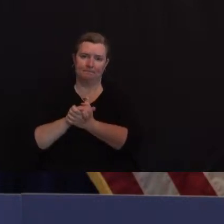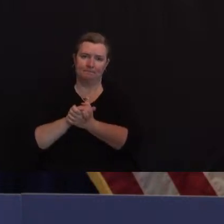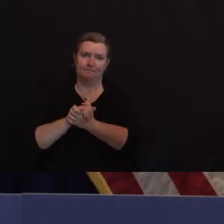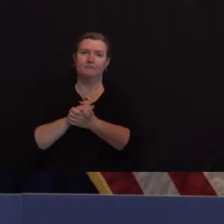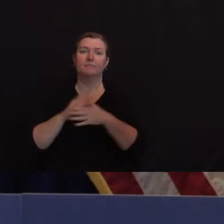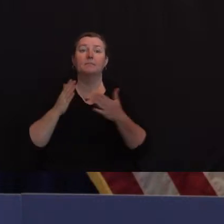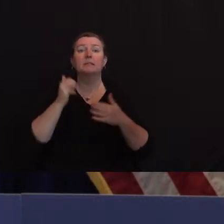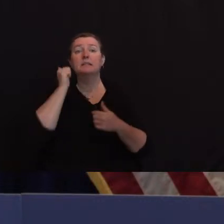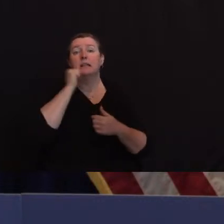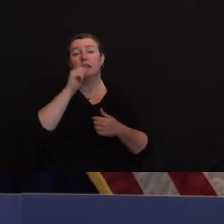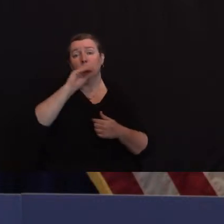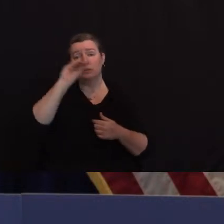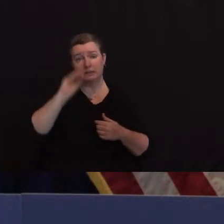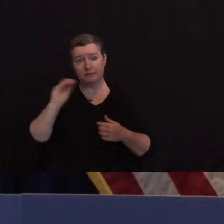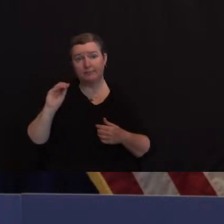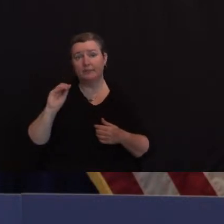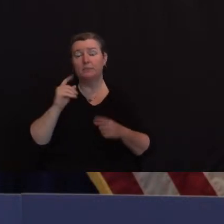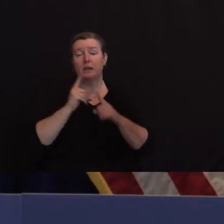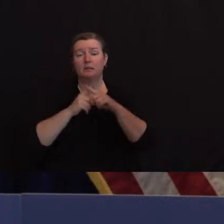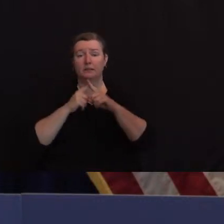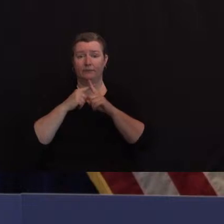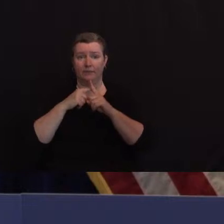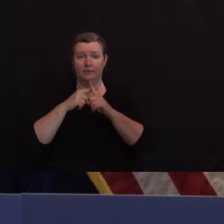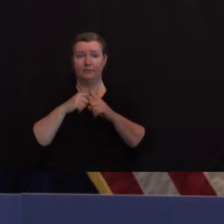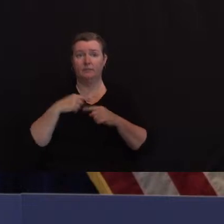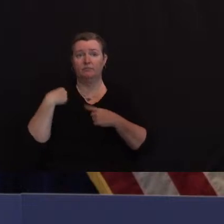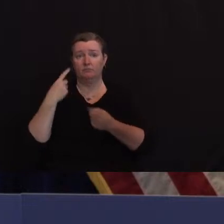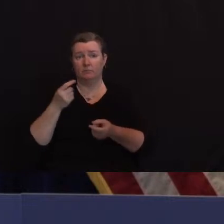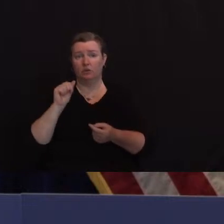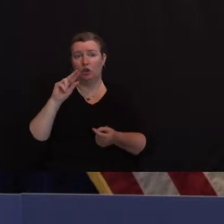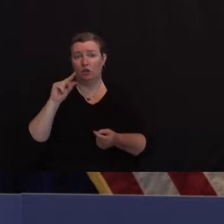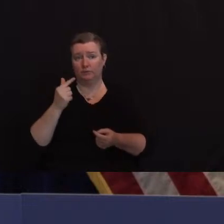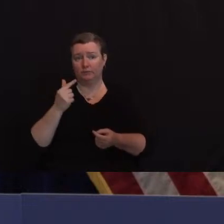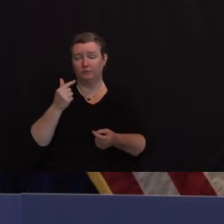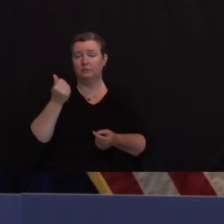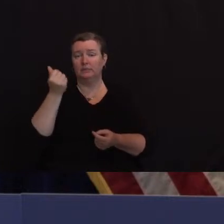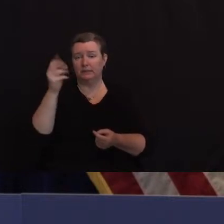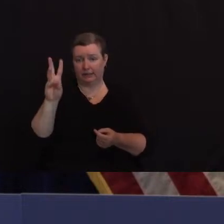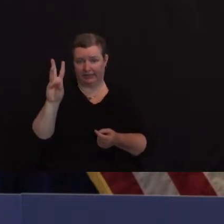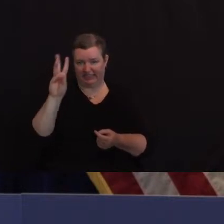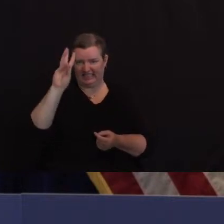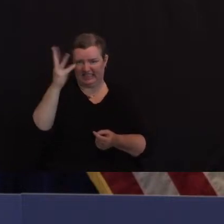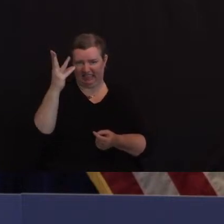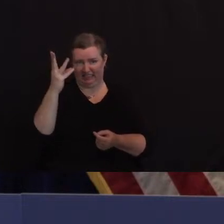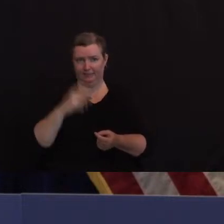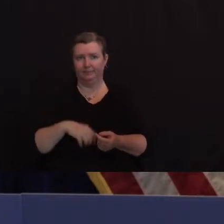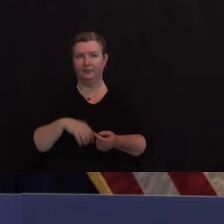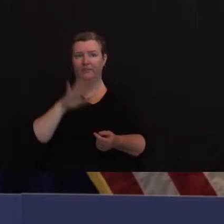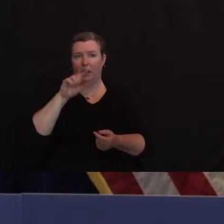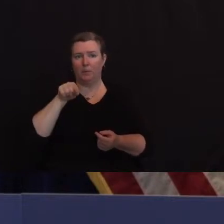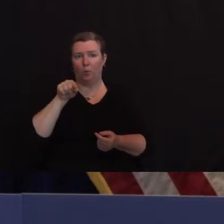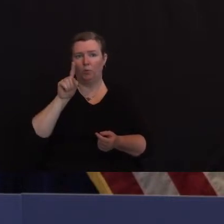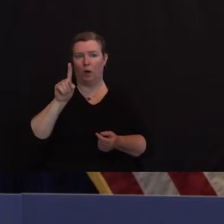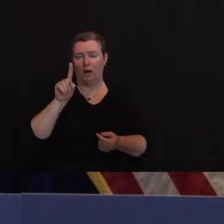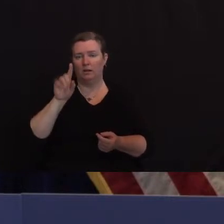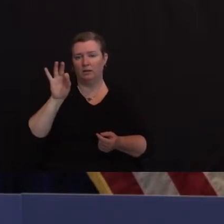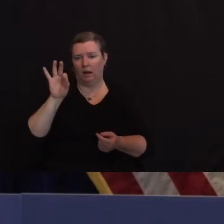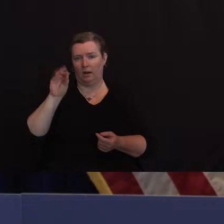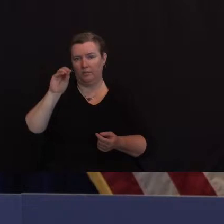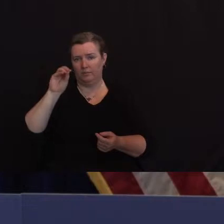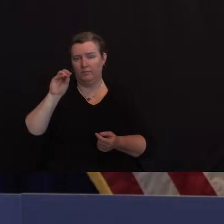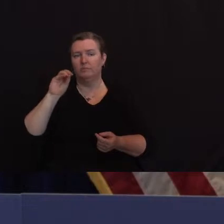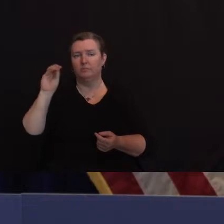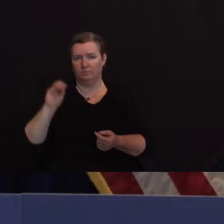percent positivity as of August 26th for the state is 5.19, so we've seen some decrease in